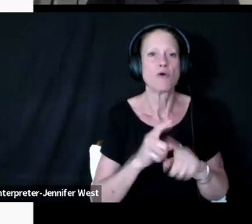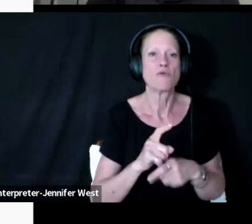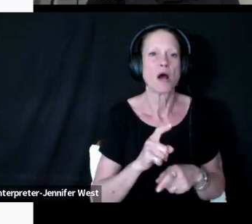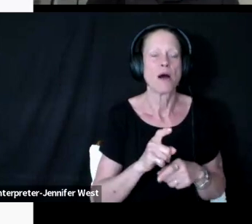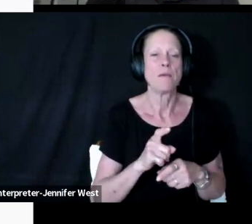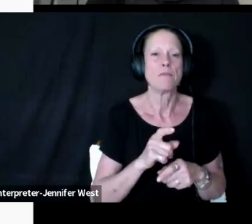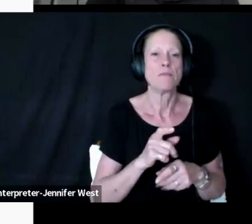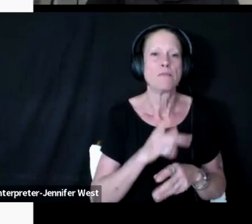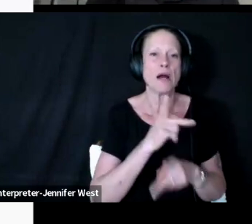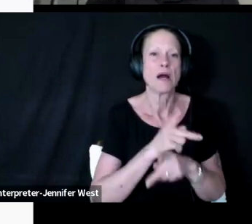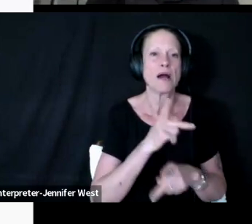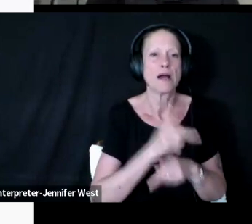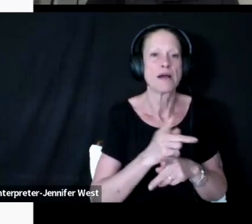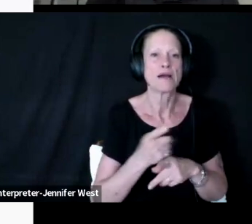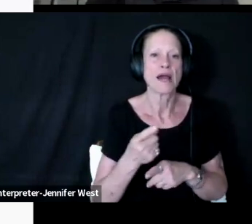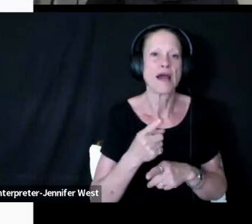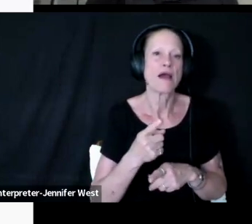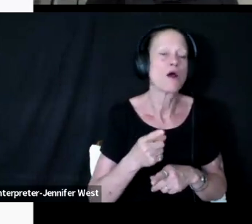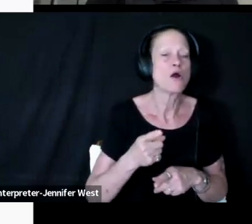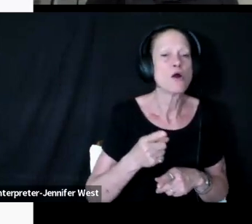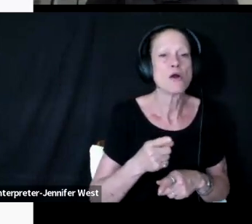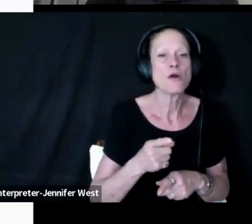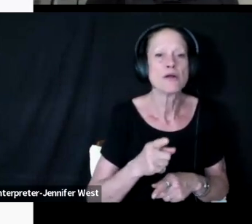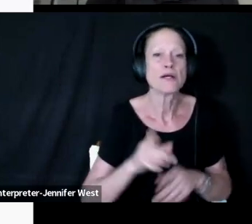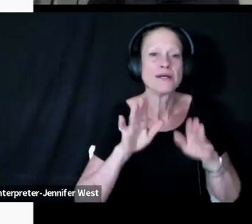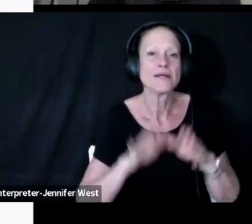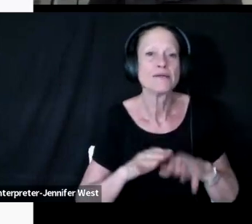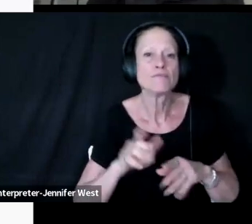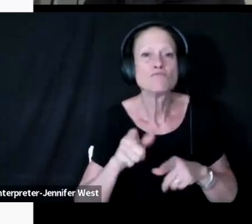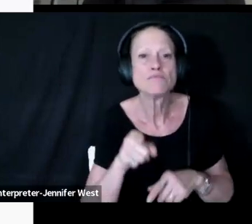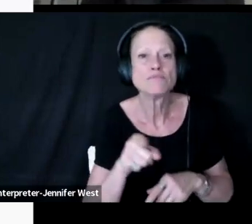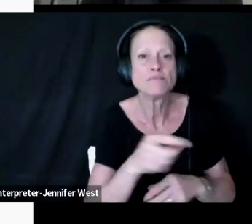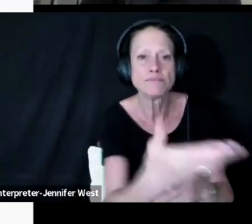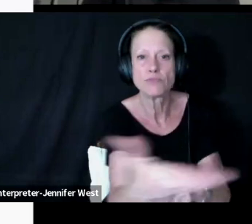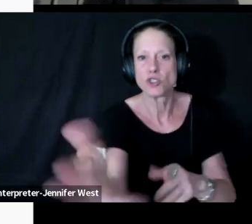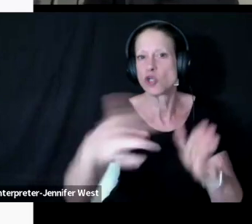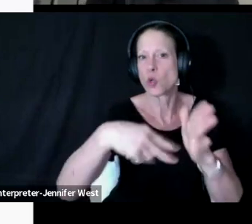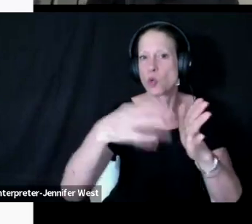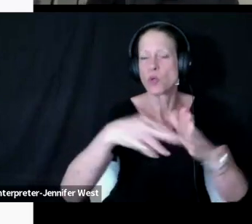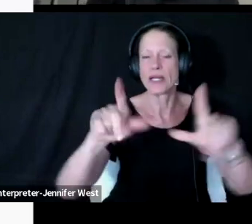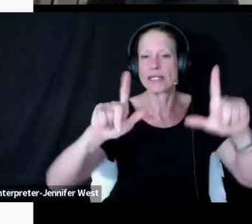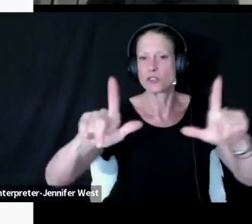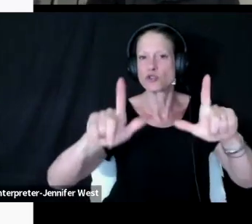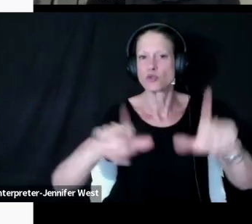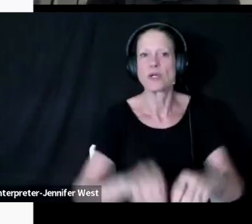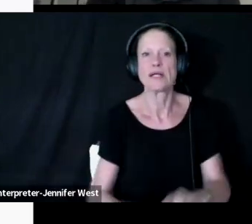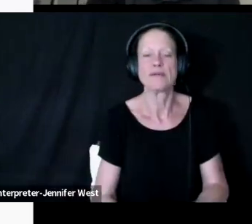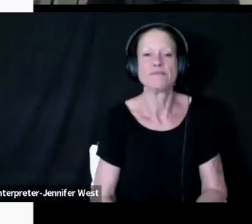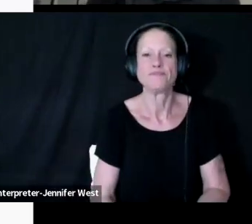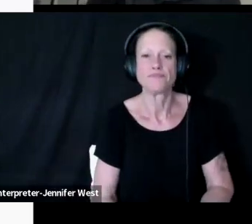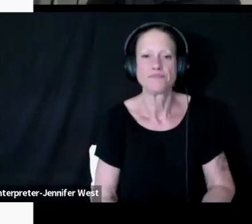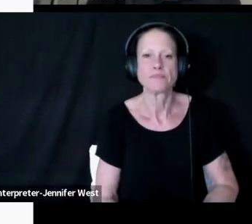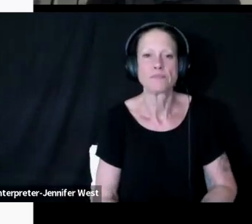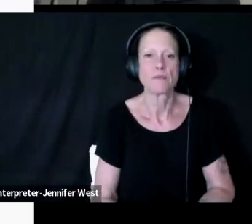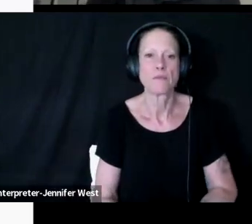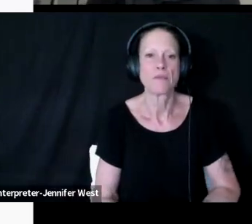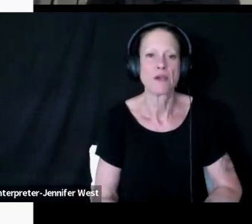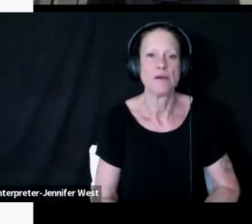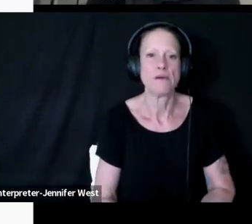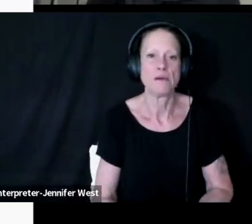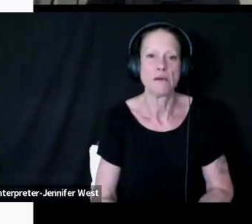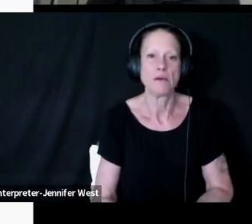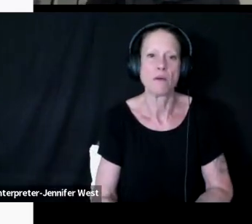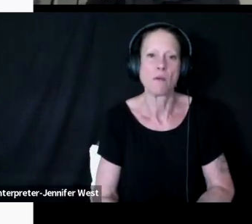caregiver. Danny's day, general update. Danny had a great day today. We went for coffee at Starbucks. We went on a long walk in nature. We